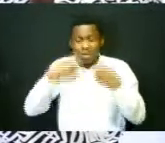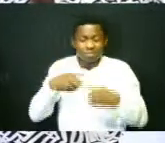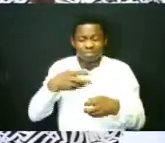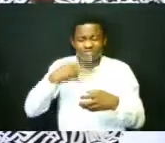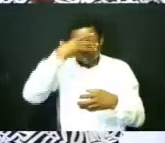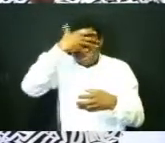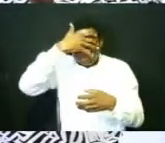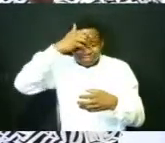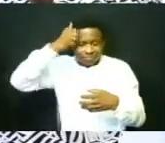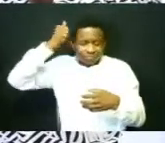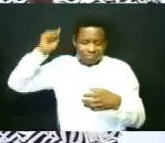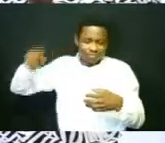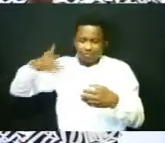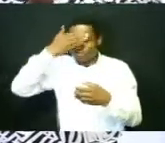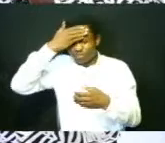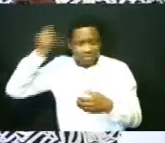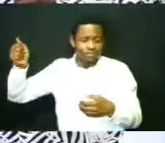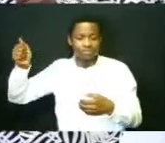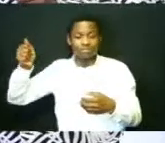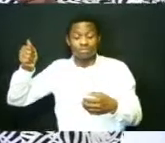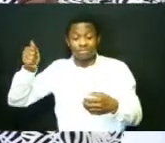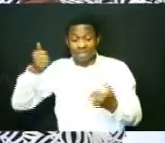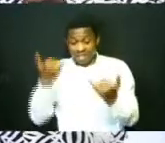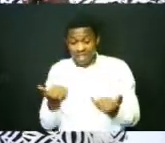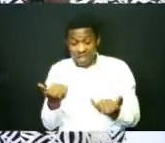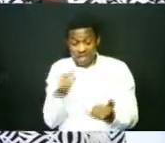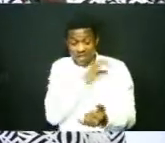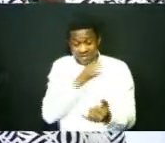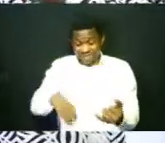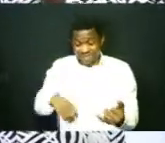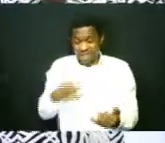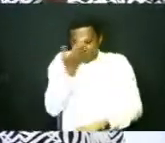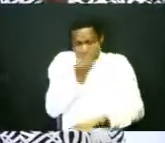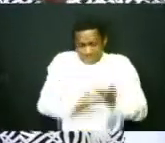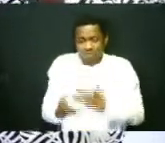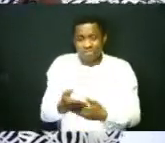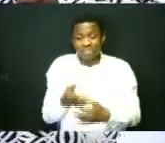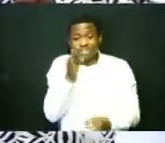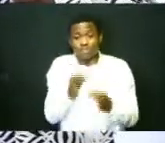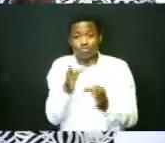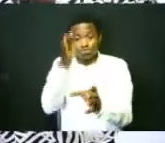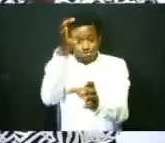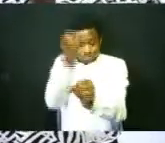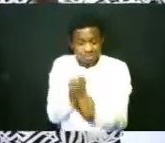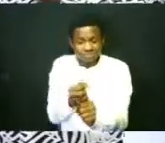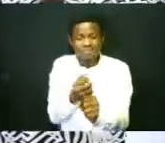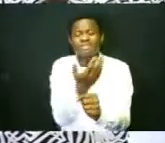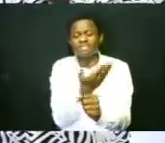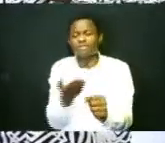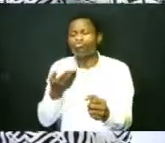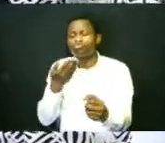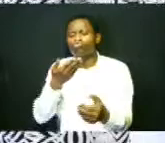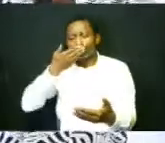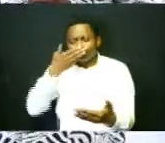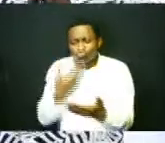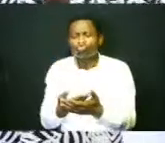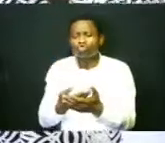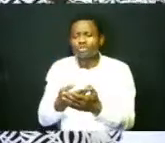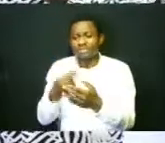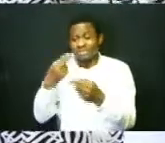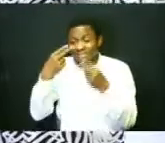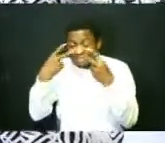has been born and you have received him as your Lord and personal Savior, something tangible is on the way